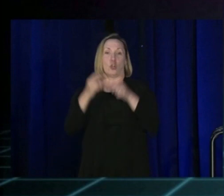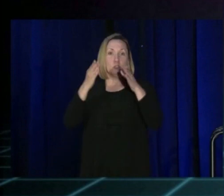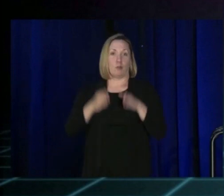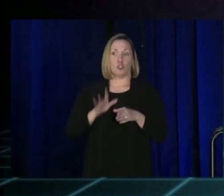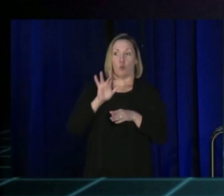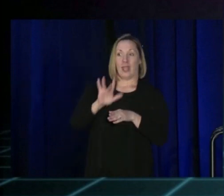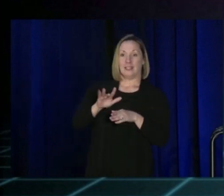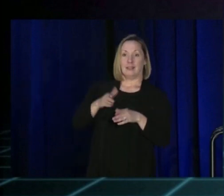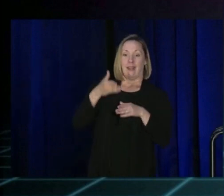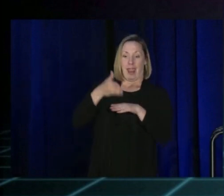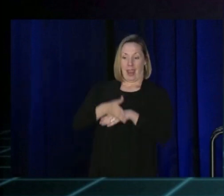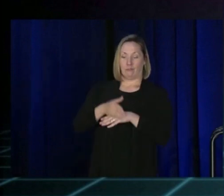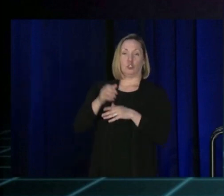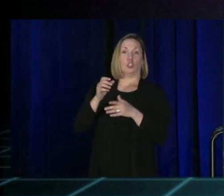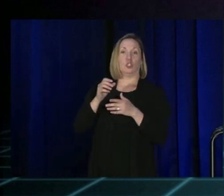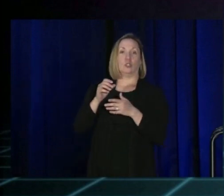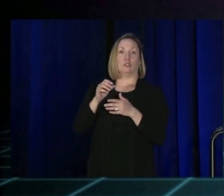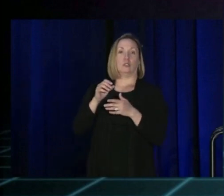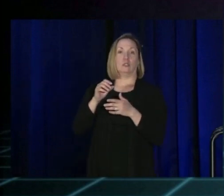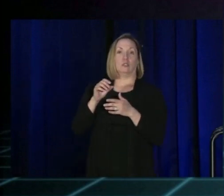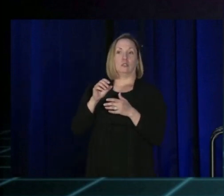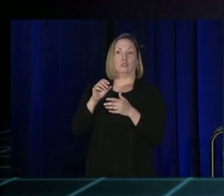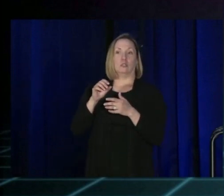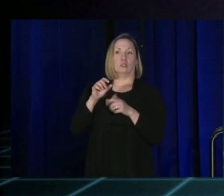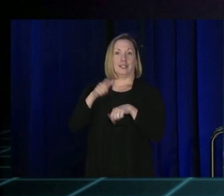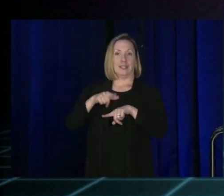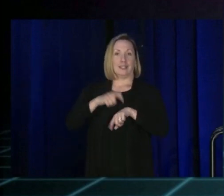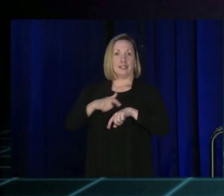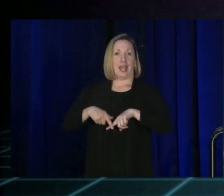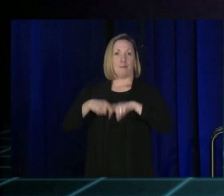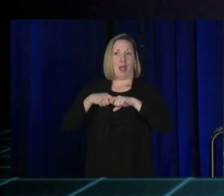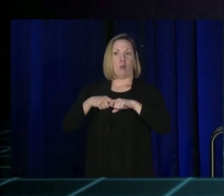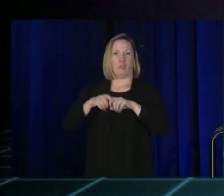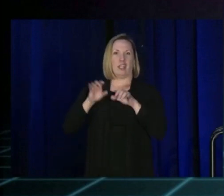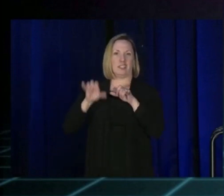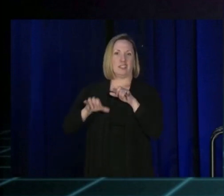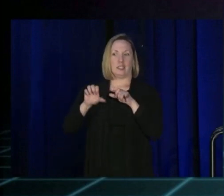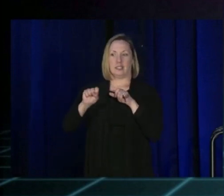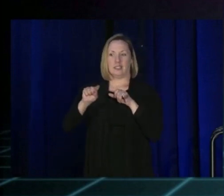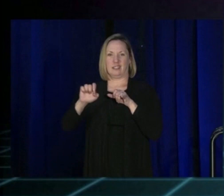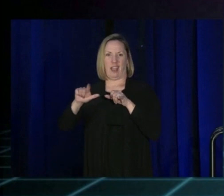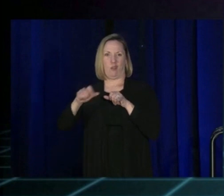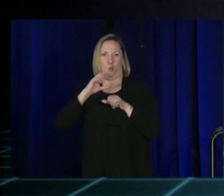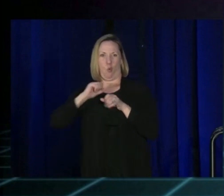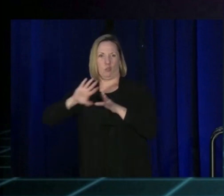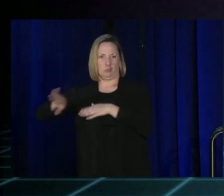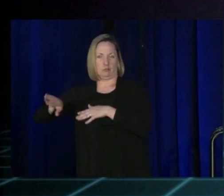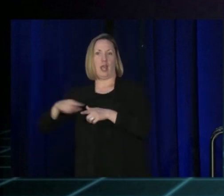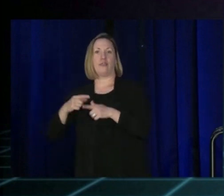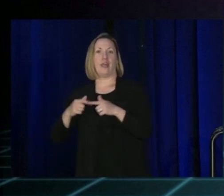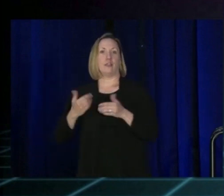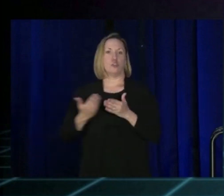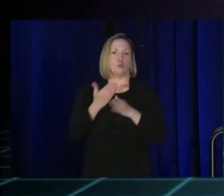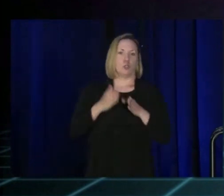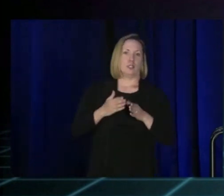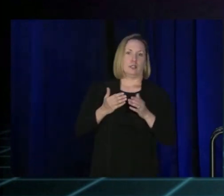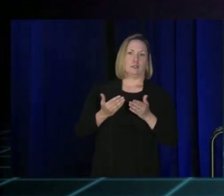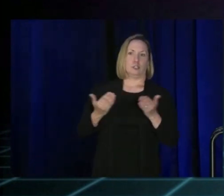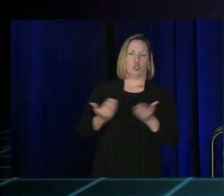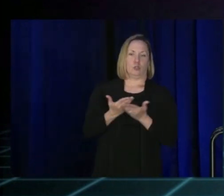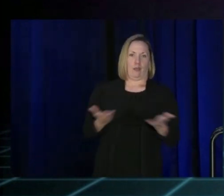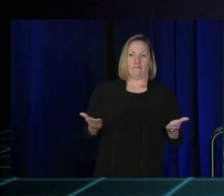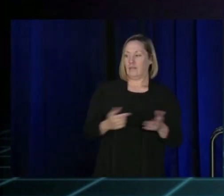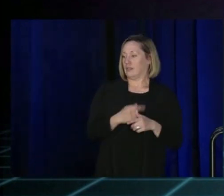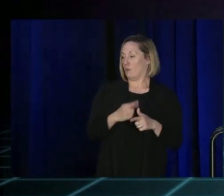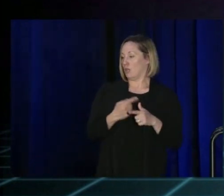get the stale cache, and then everybody else gets the new stuff. Well, there's another fallback value called blocking that'll